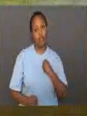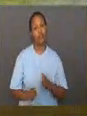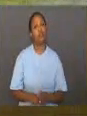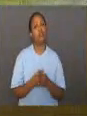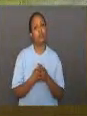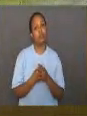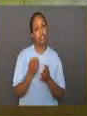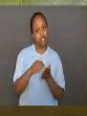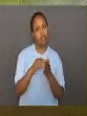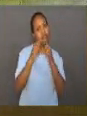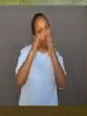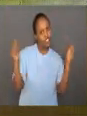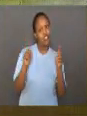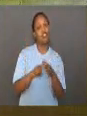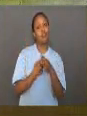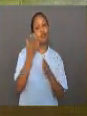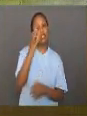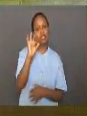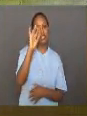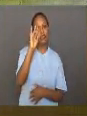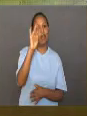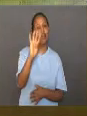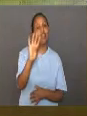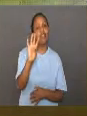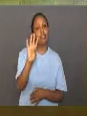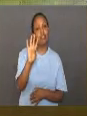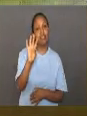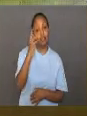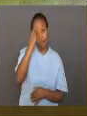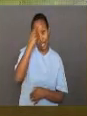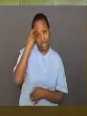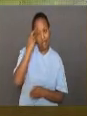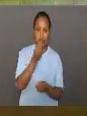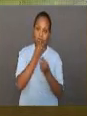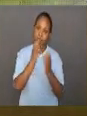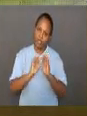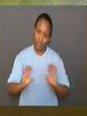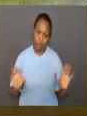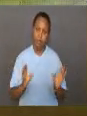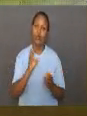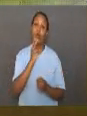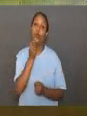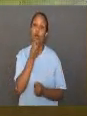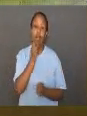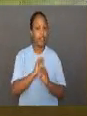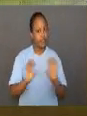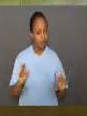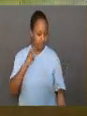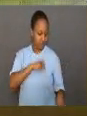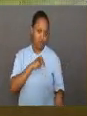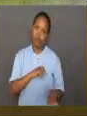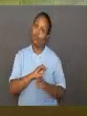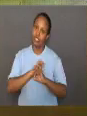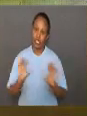The soldiers began to protest in 1974 about lack of food,